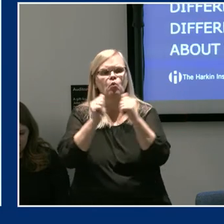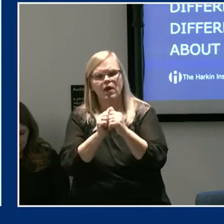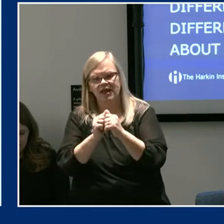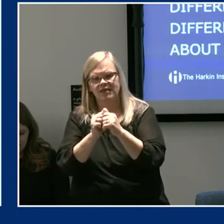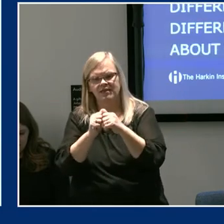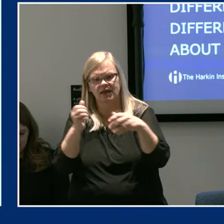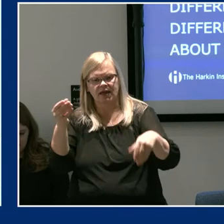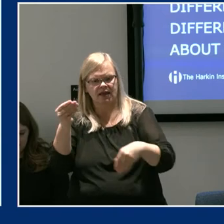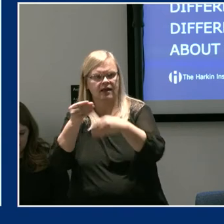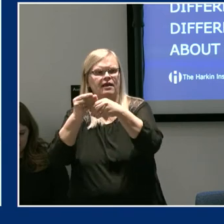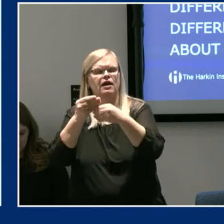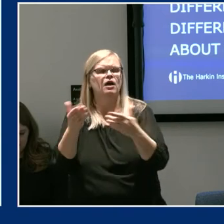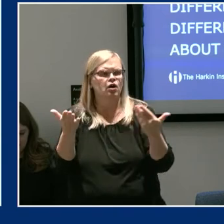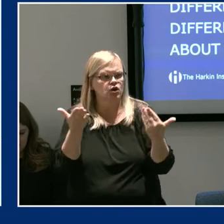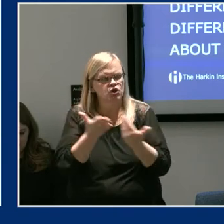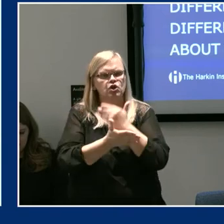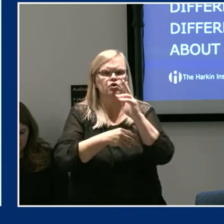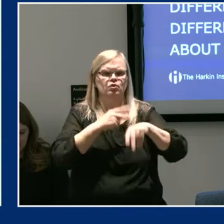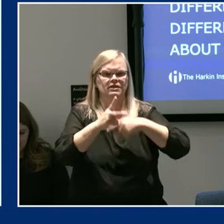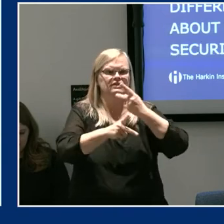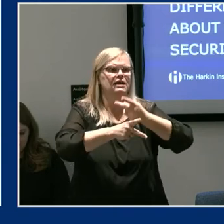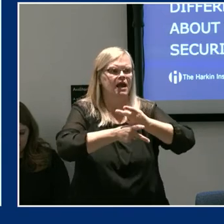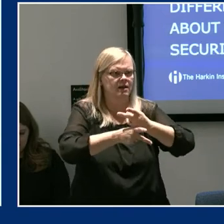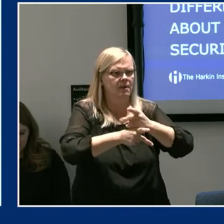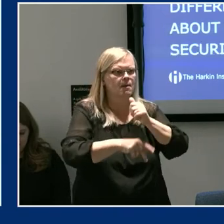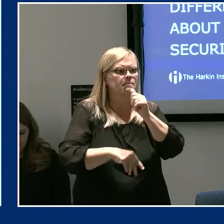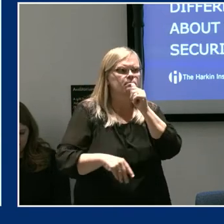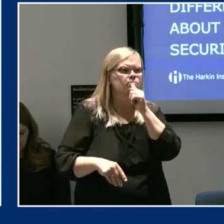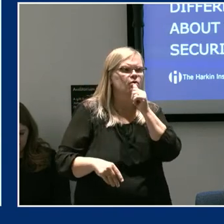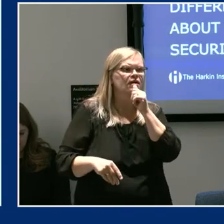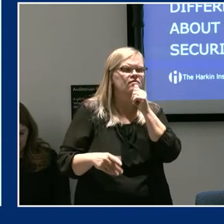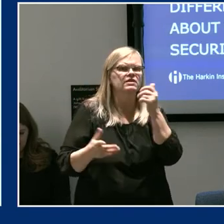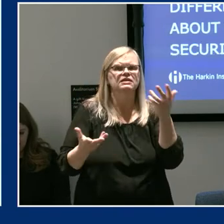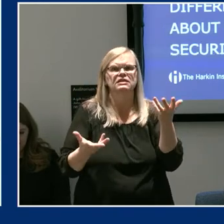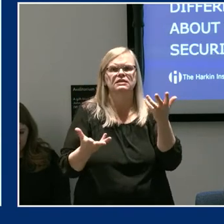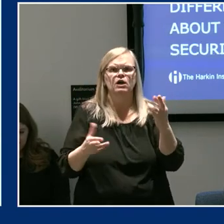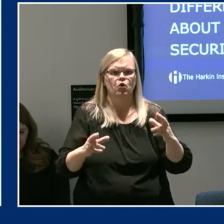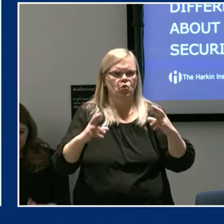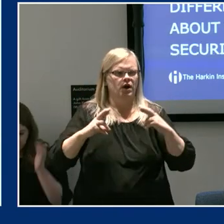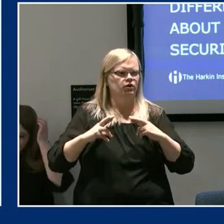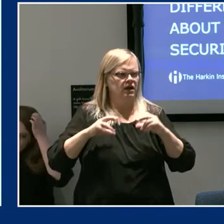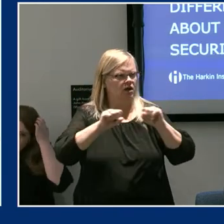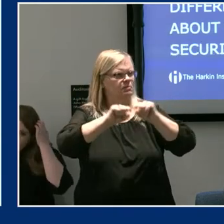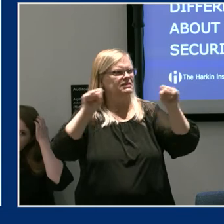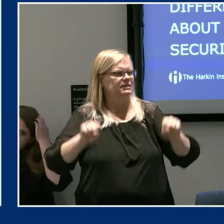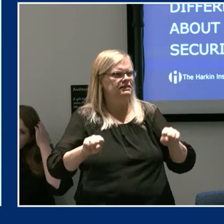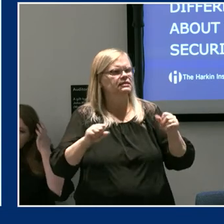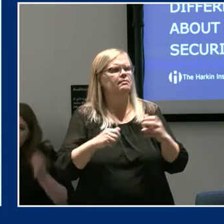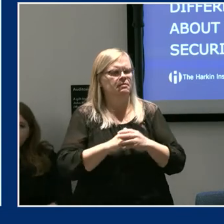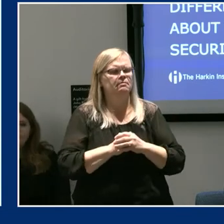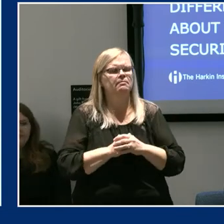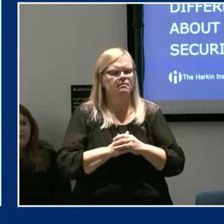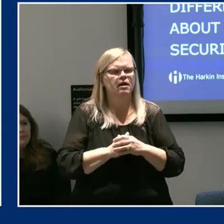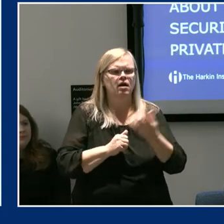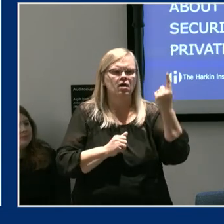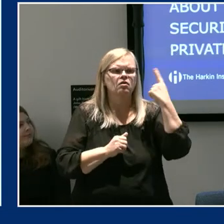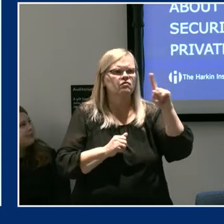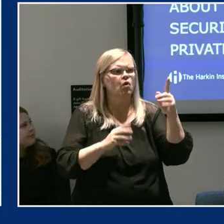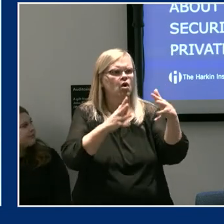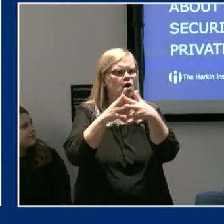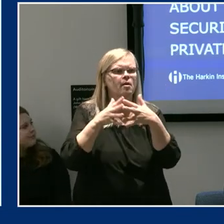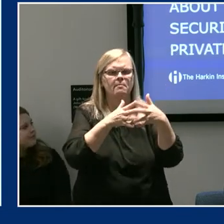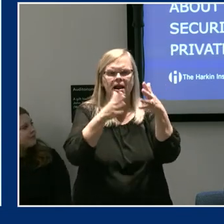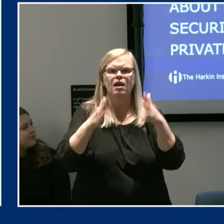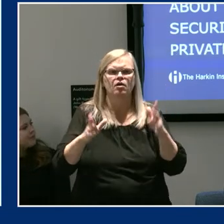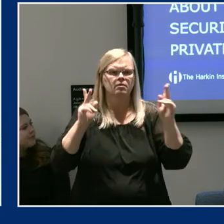some new type of private retirement system for American